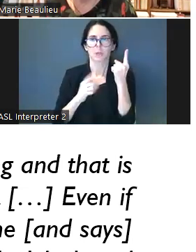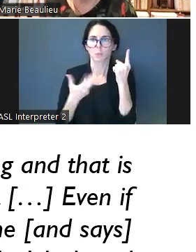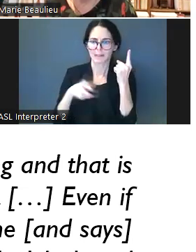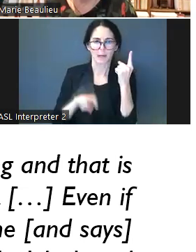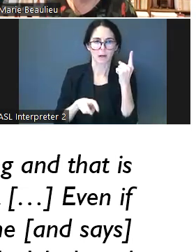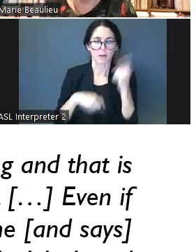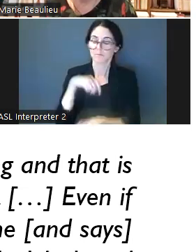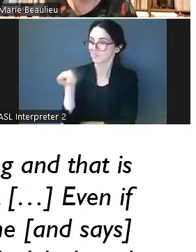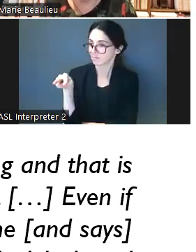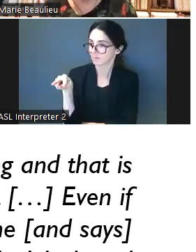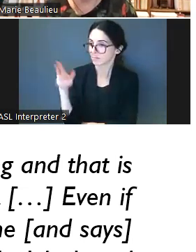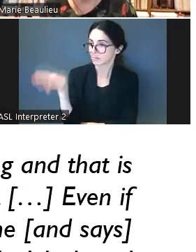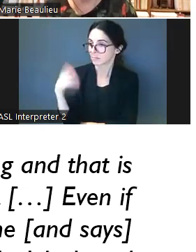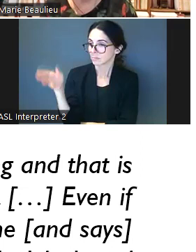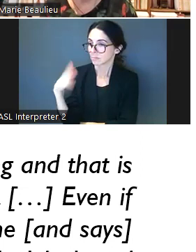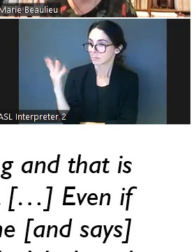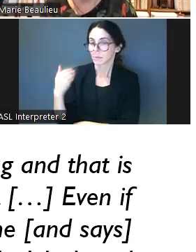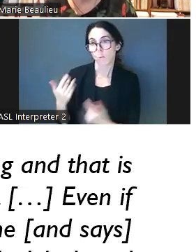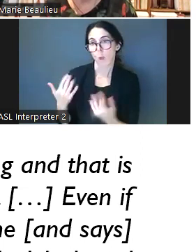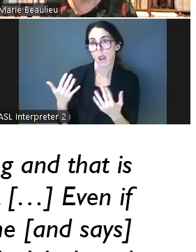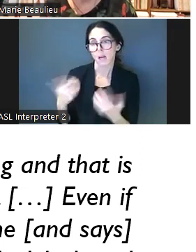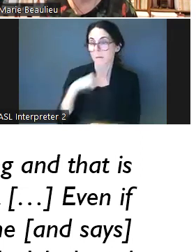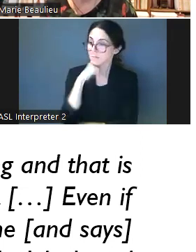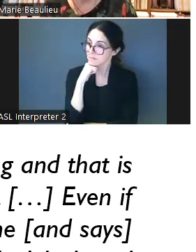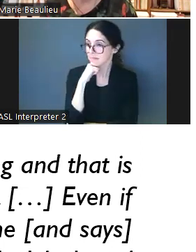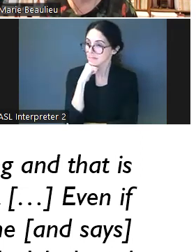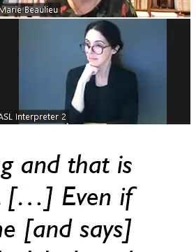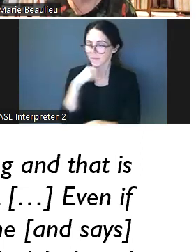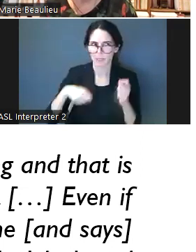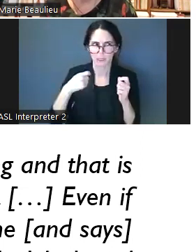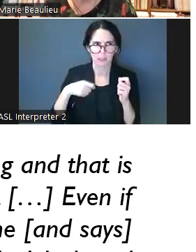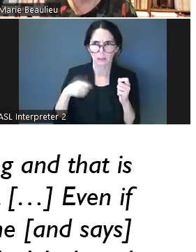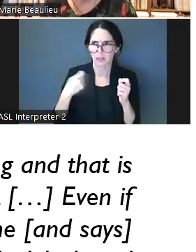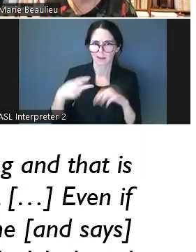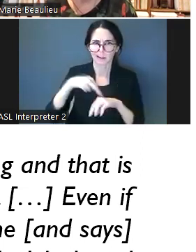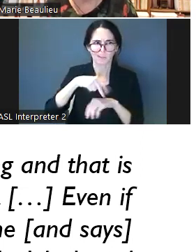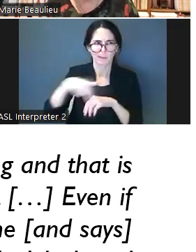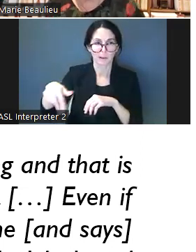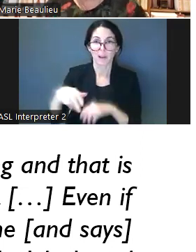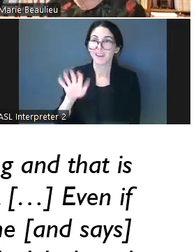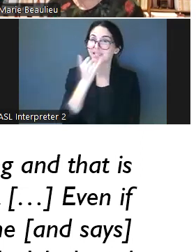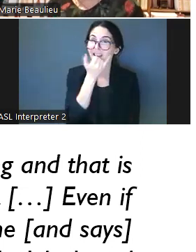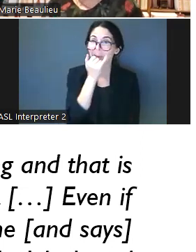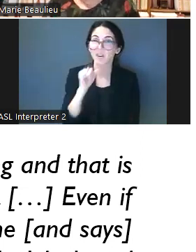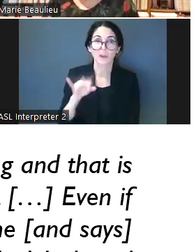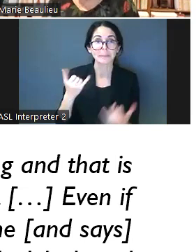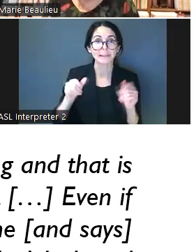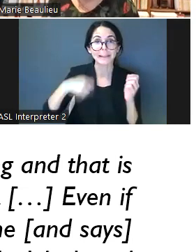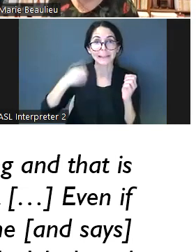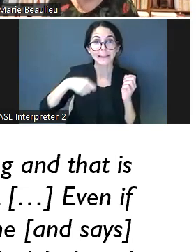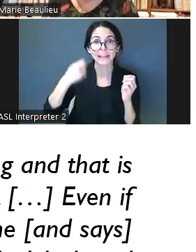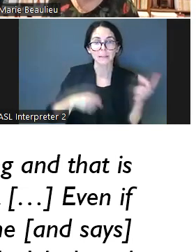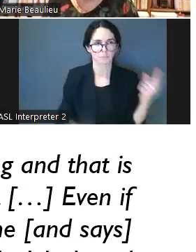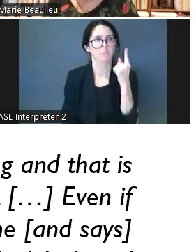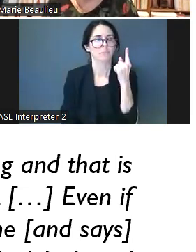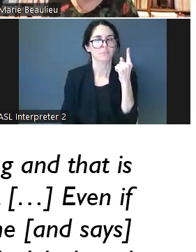for me to clear out to take the place. Even if I have not finished eating yet, when she arrives,